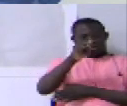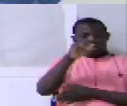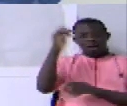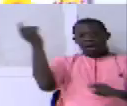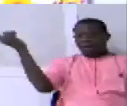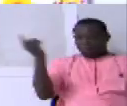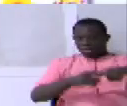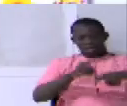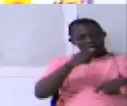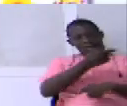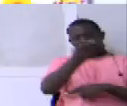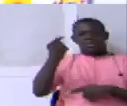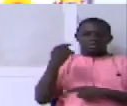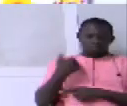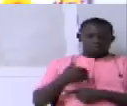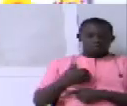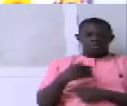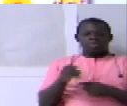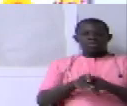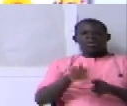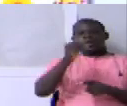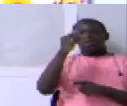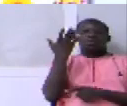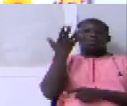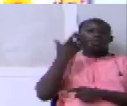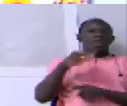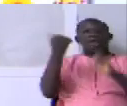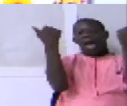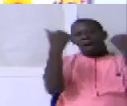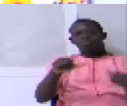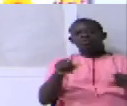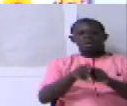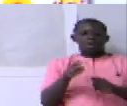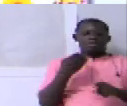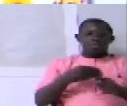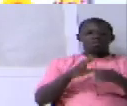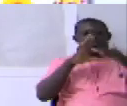Yes, when it happened, it was rumoring in the prisons.